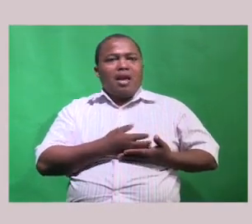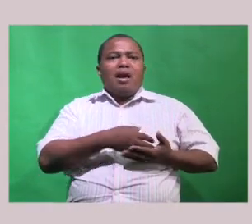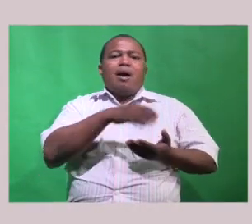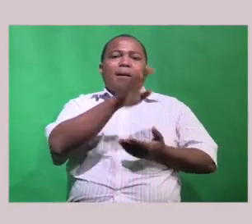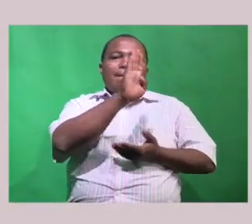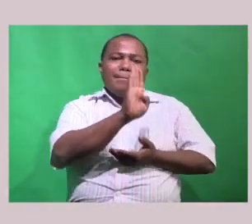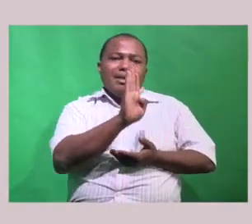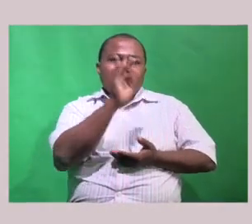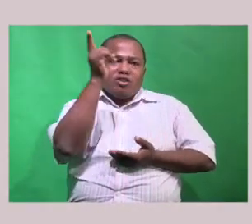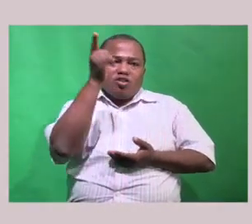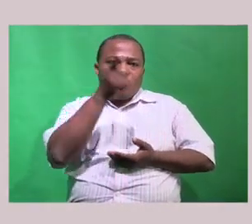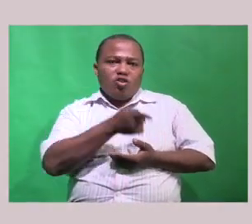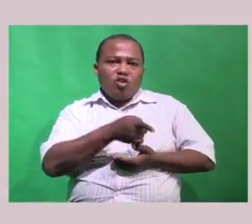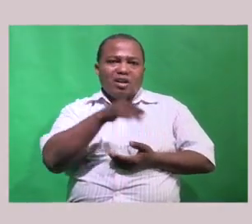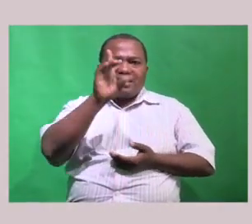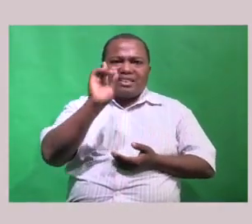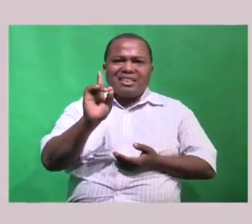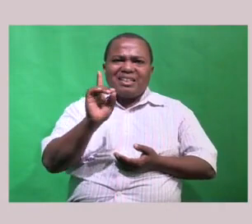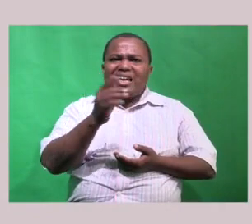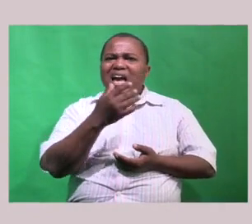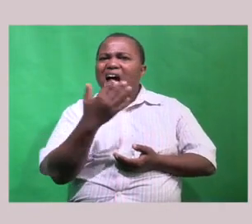BD, how much?